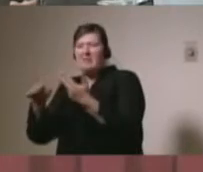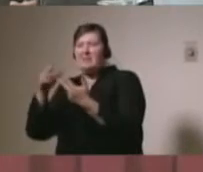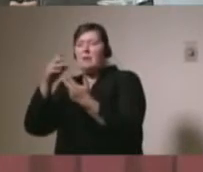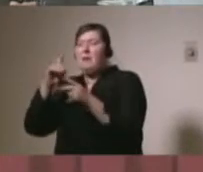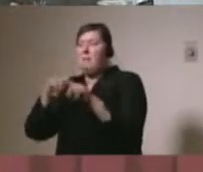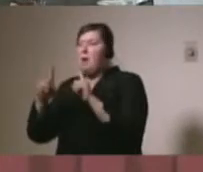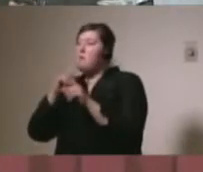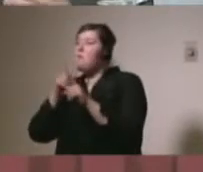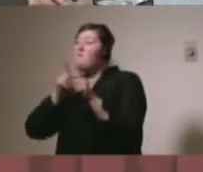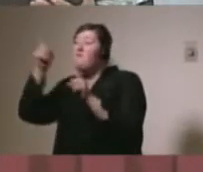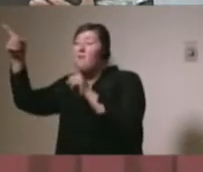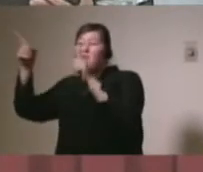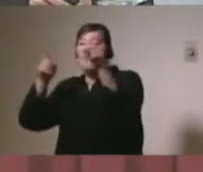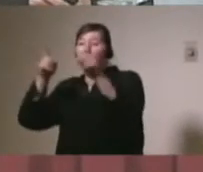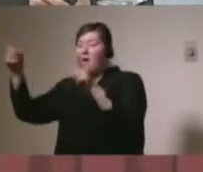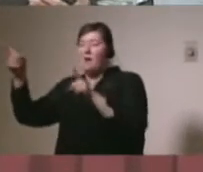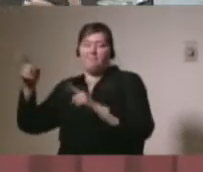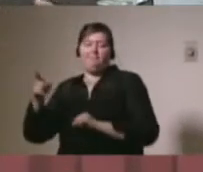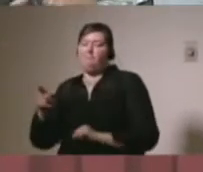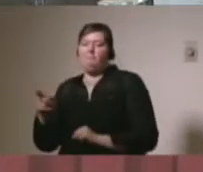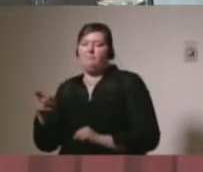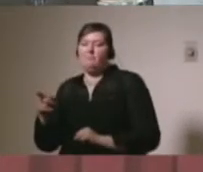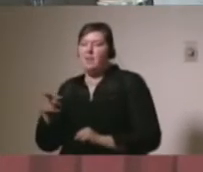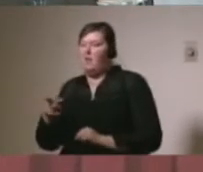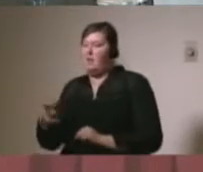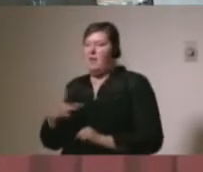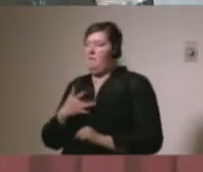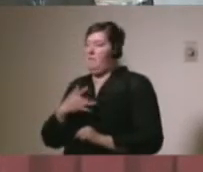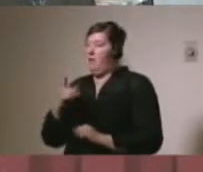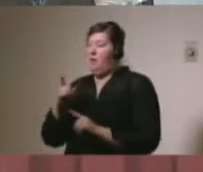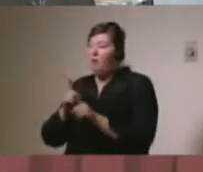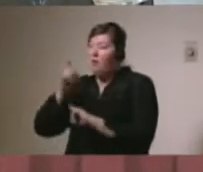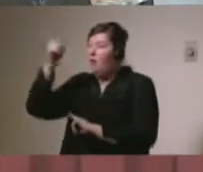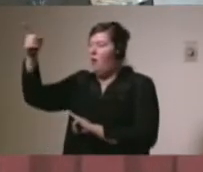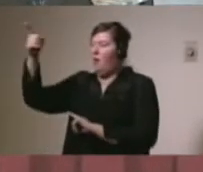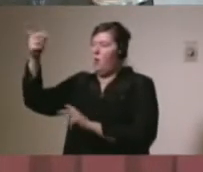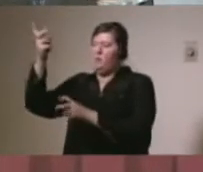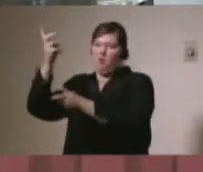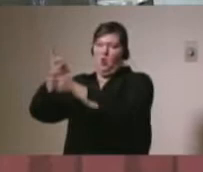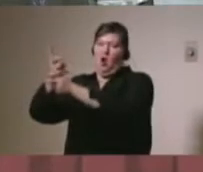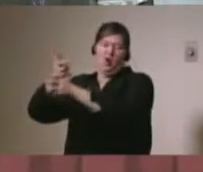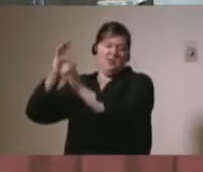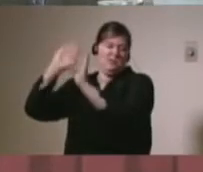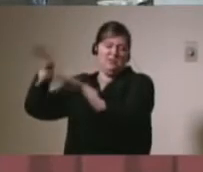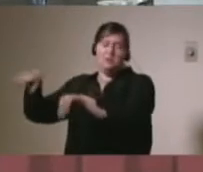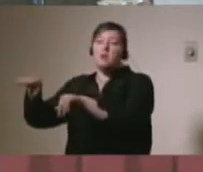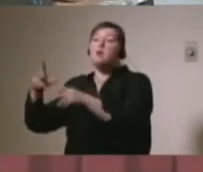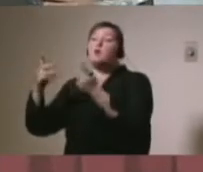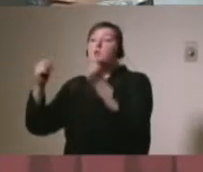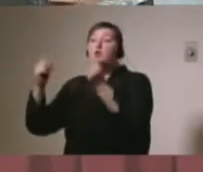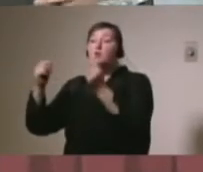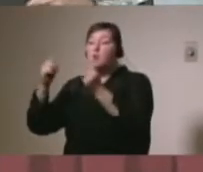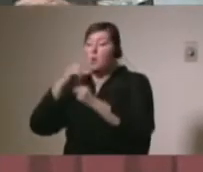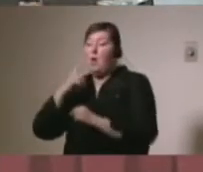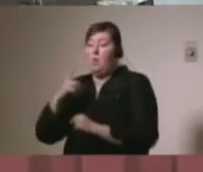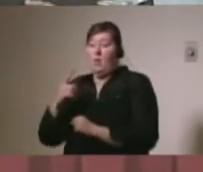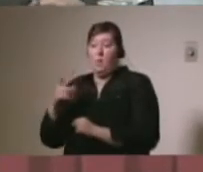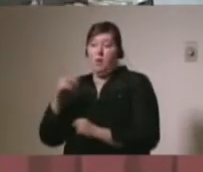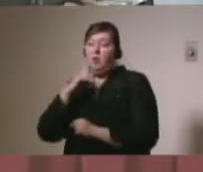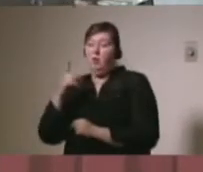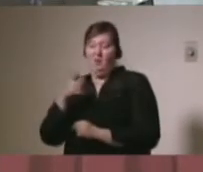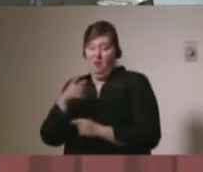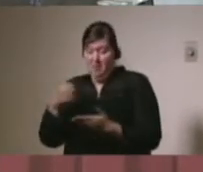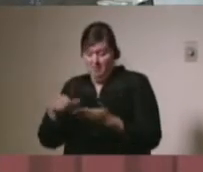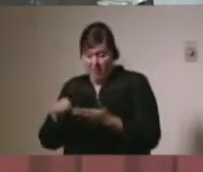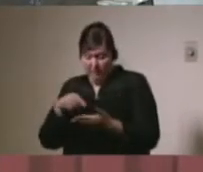is they go, oh, this is too hard, and chuck it back into the New Zealand Post system,